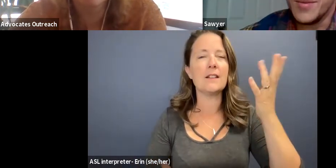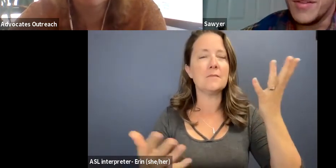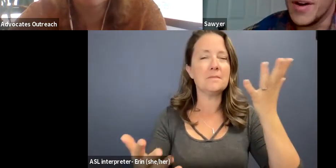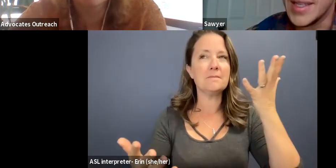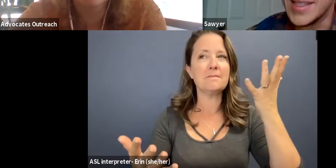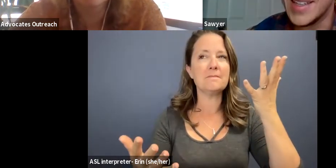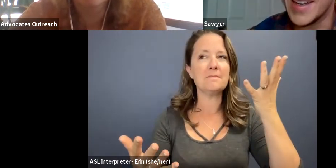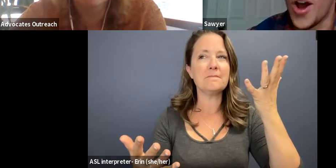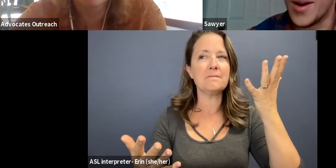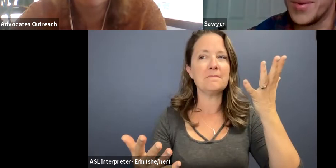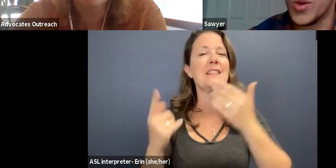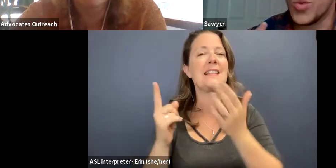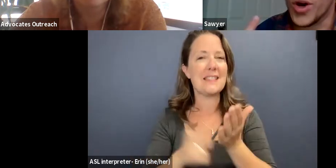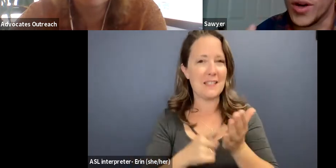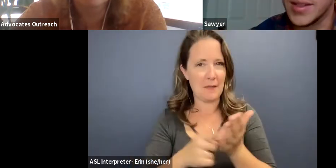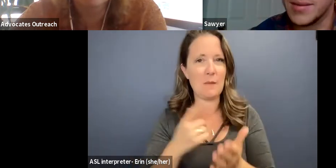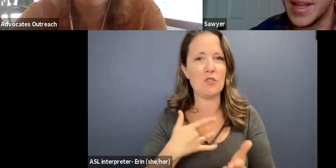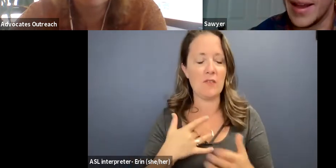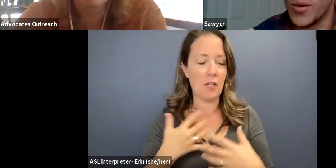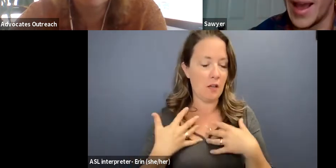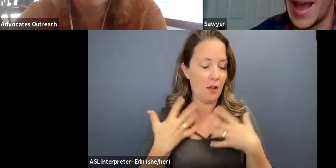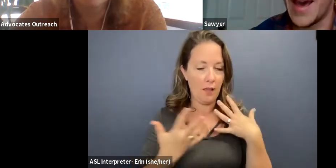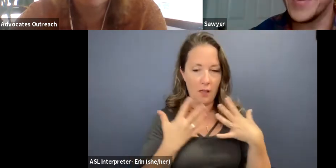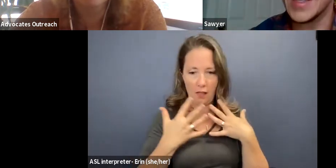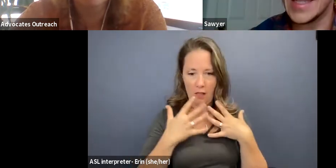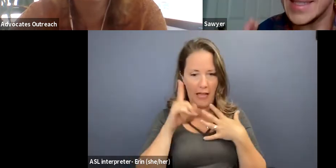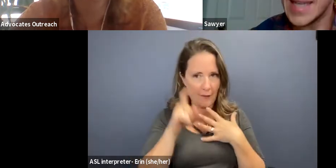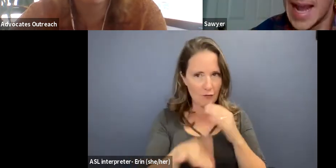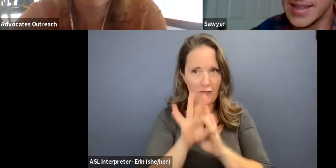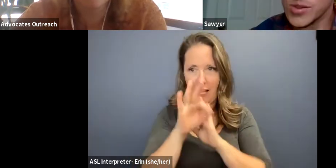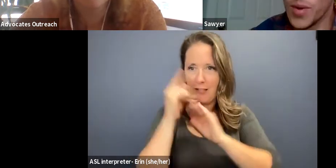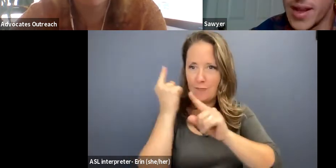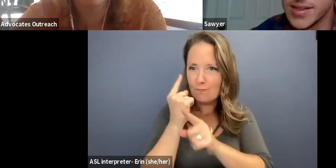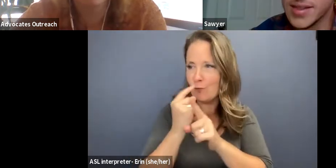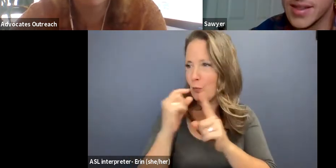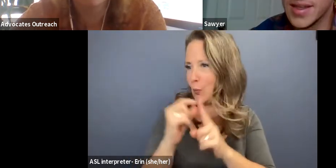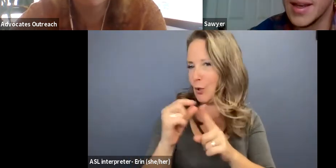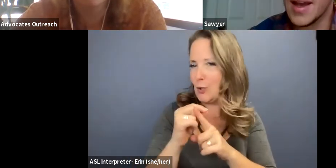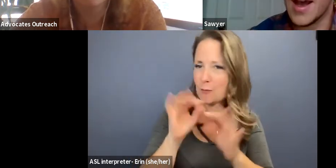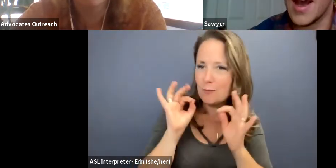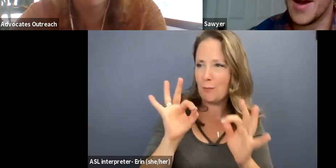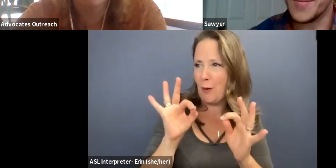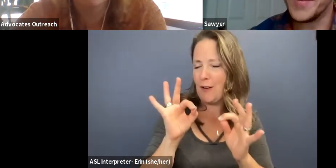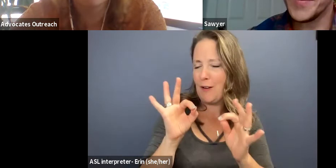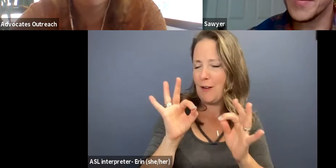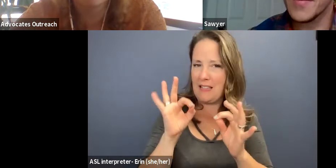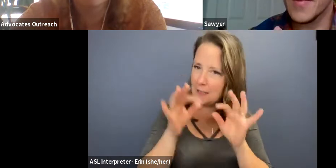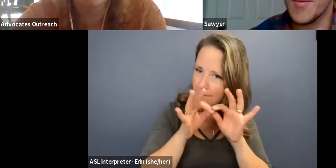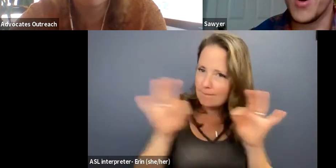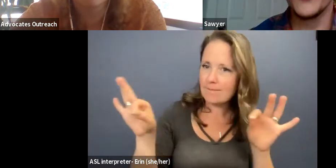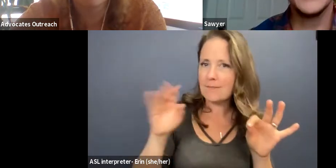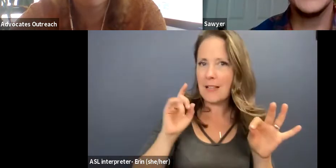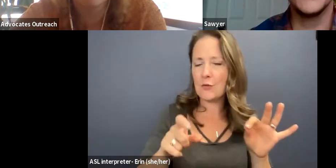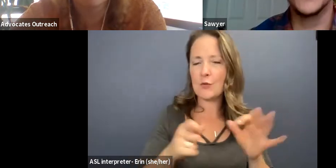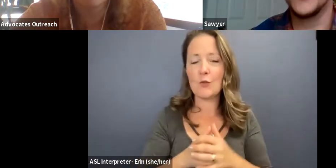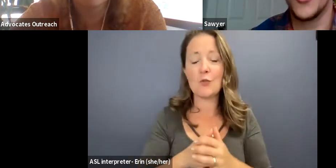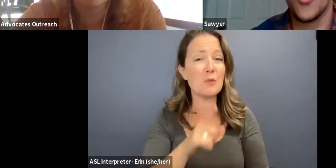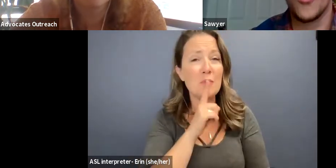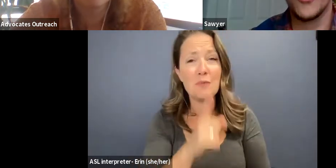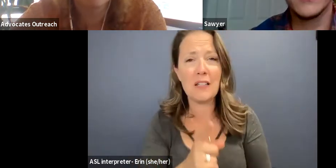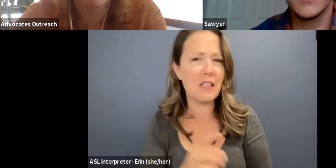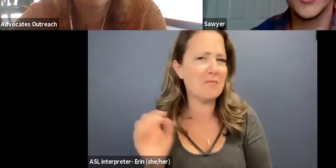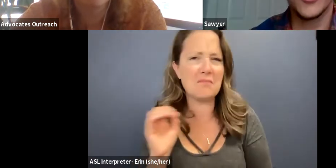is typical, what might be some concerning signs, and then how you can work